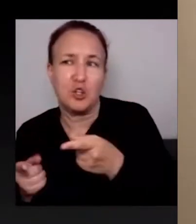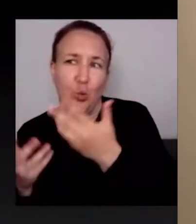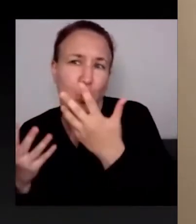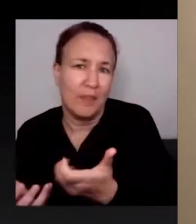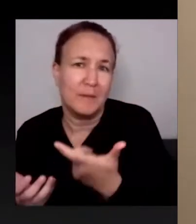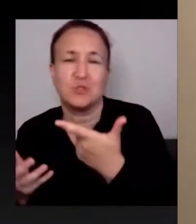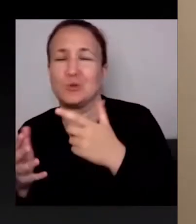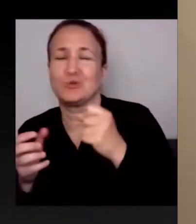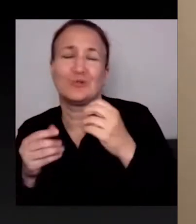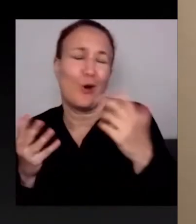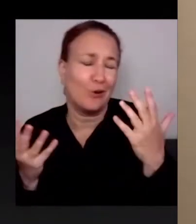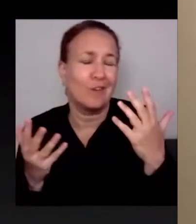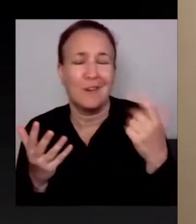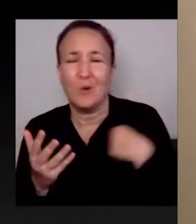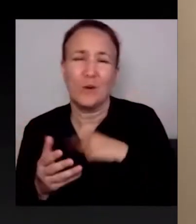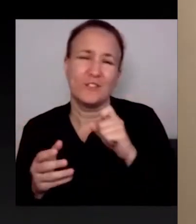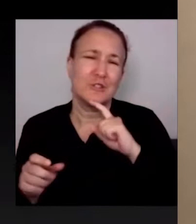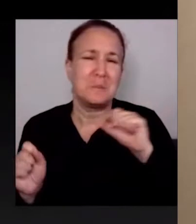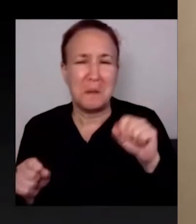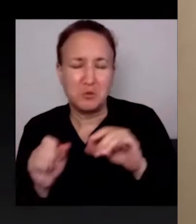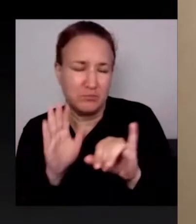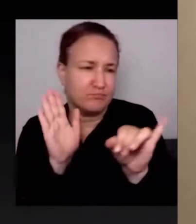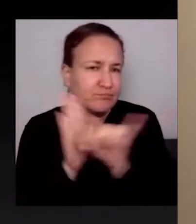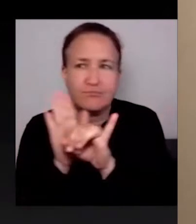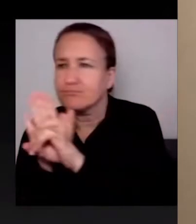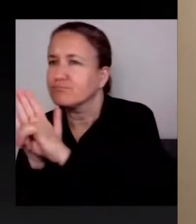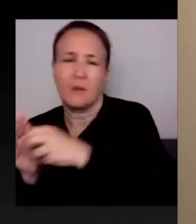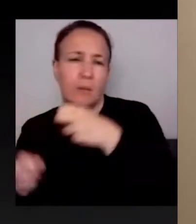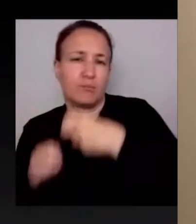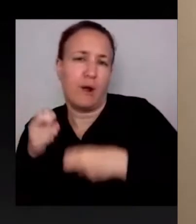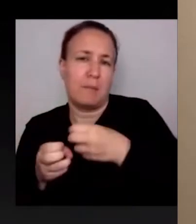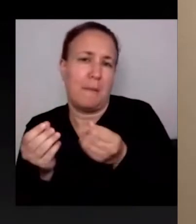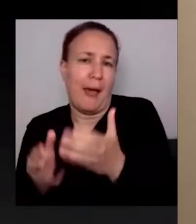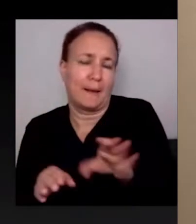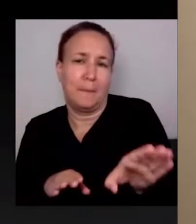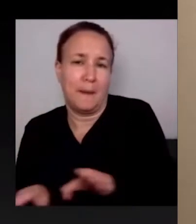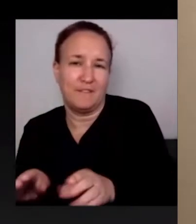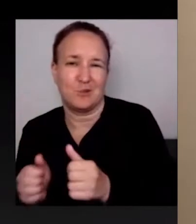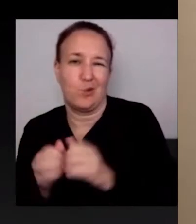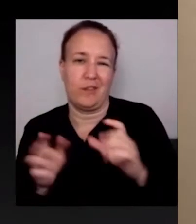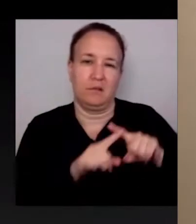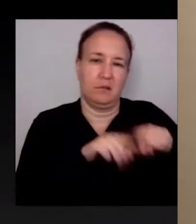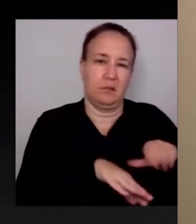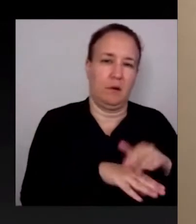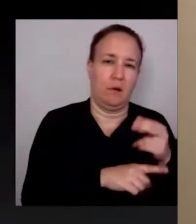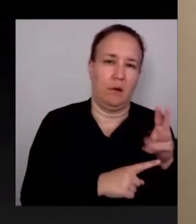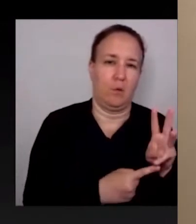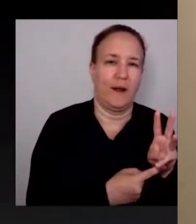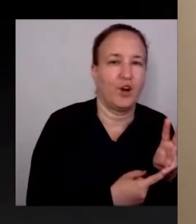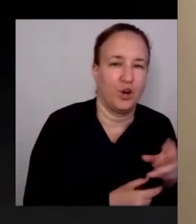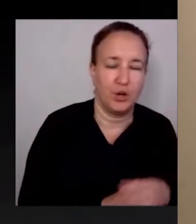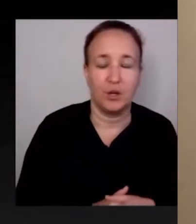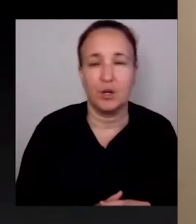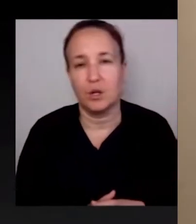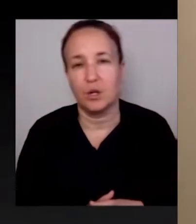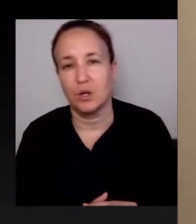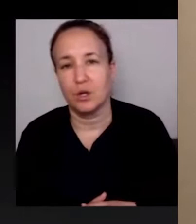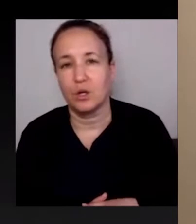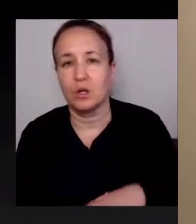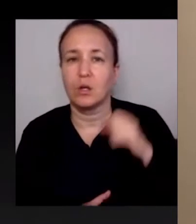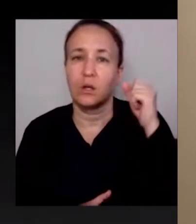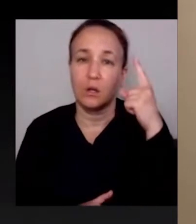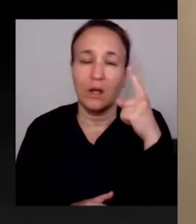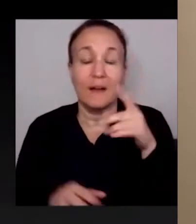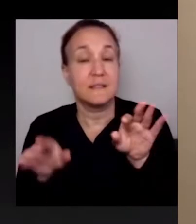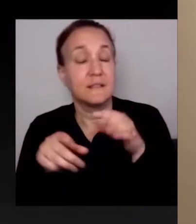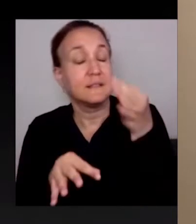we should be able to identify problematic behaviors without relying on hardware. As a very simple example, if